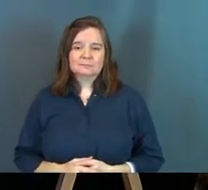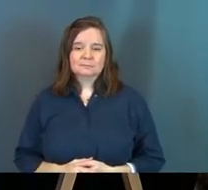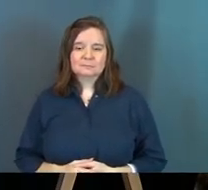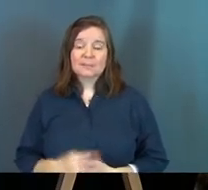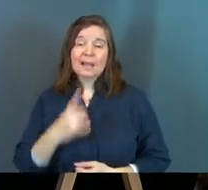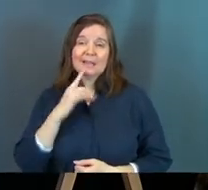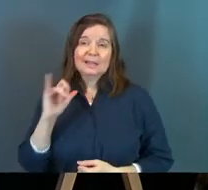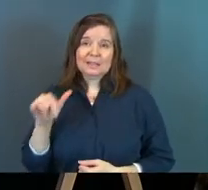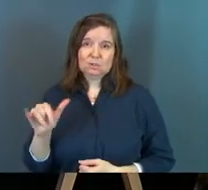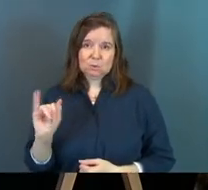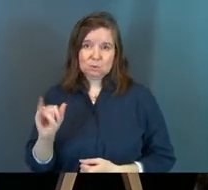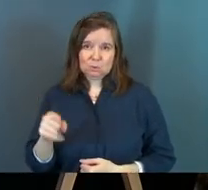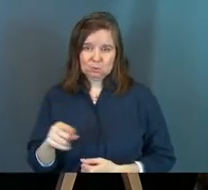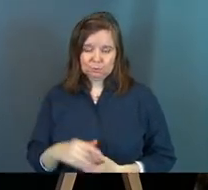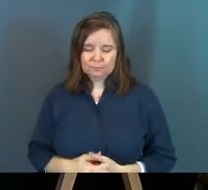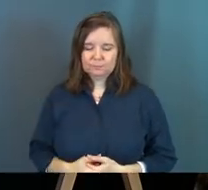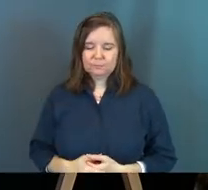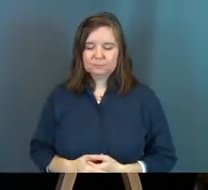I'd say it like this to you.